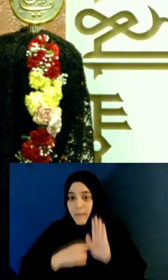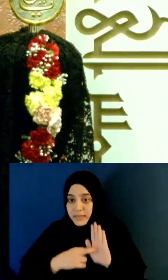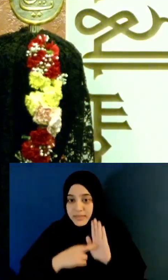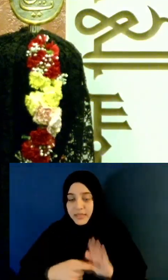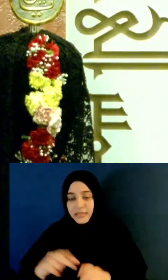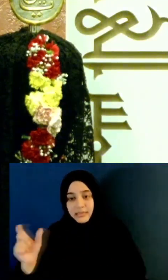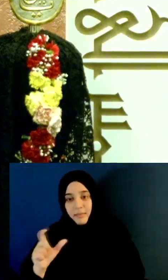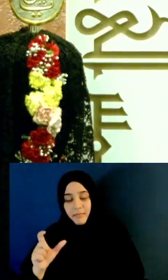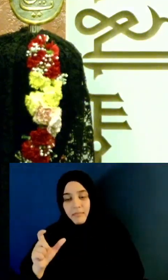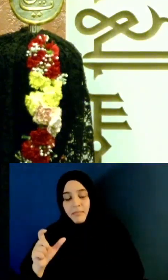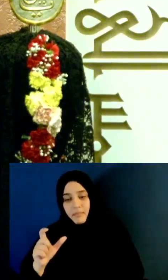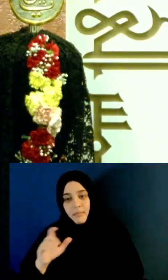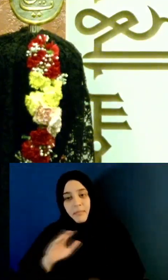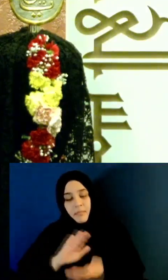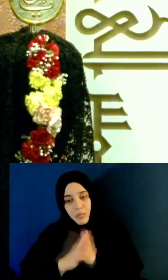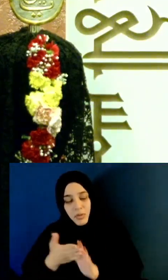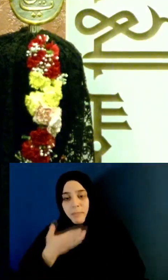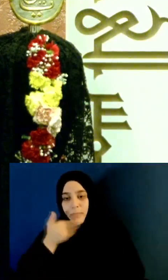but not least,